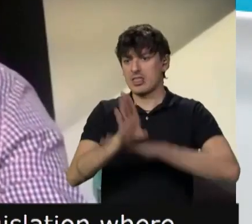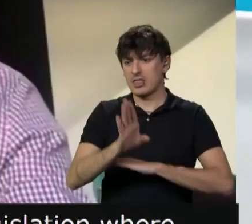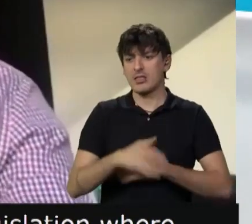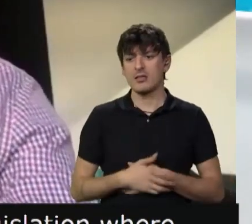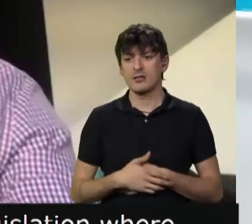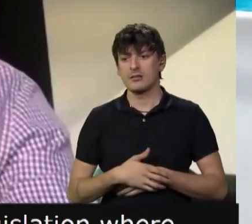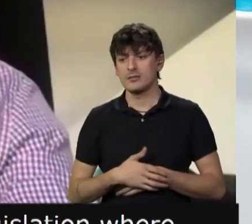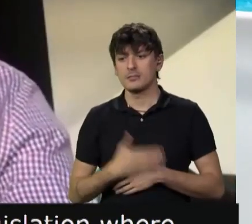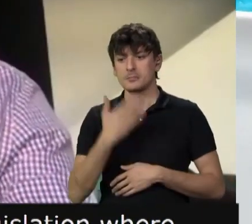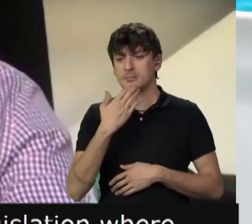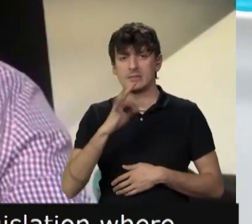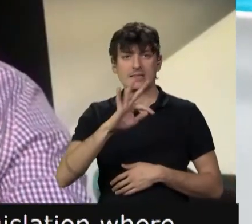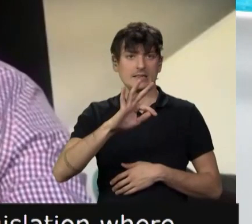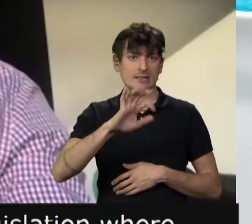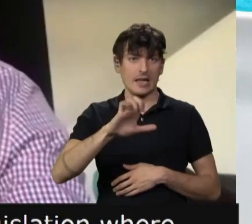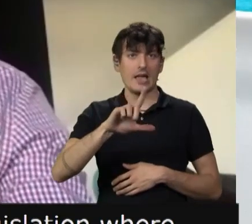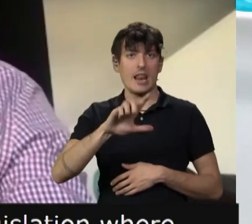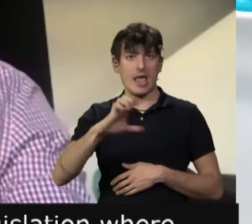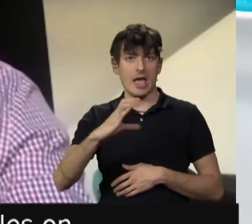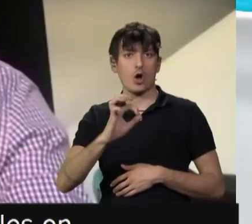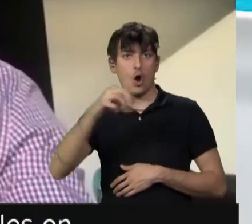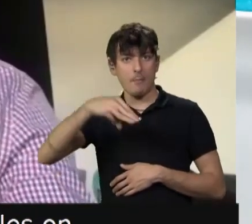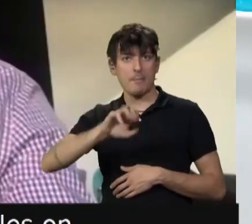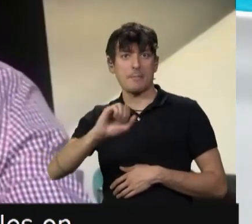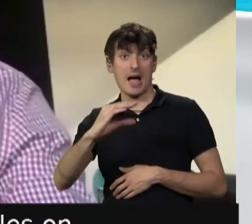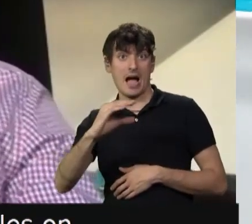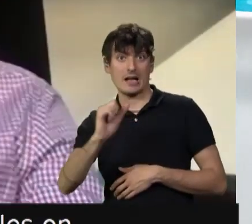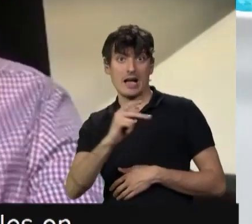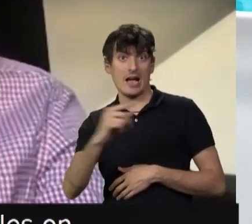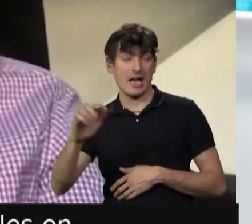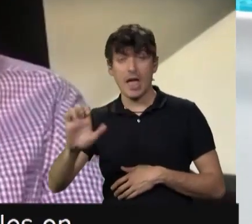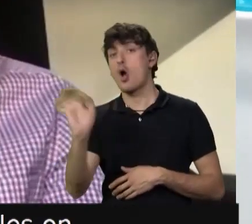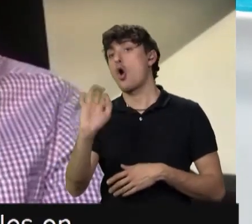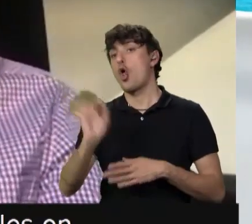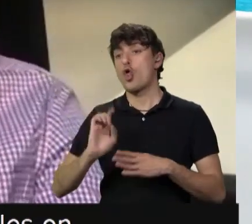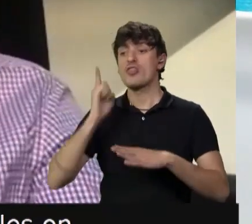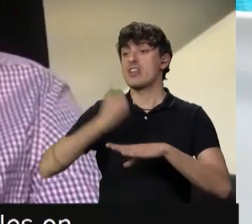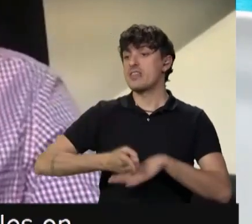example, we have the telecom package or the procurement directive.